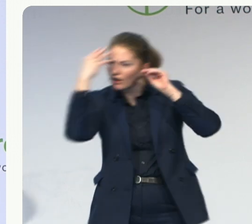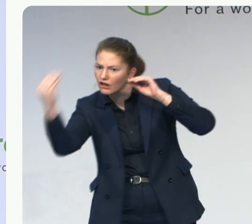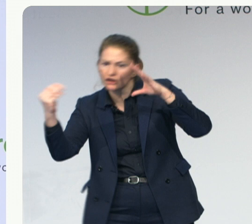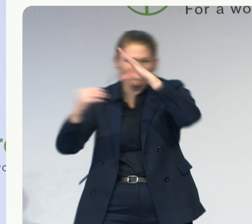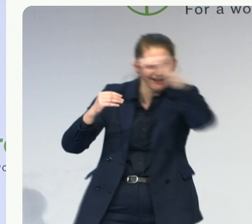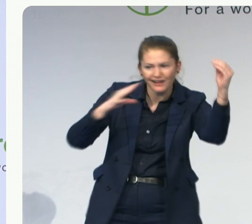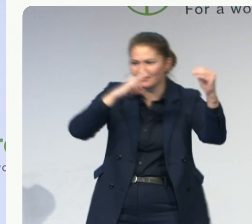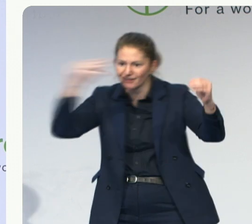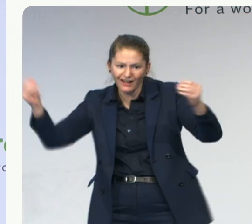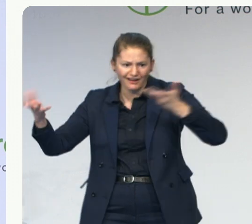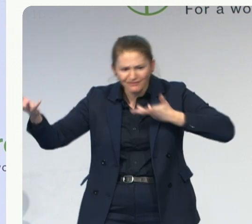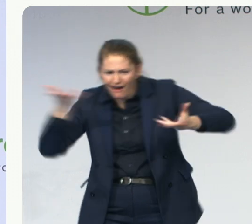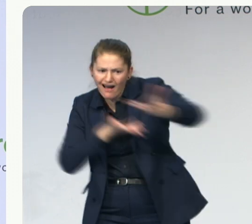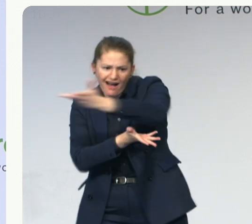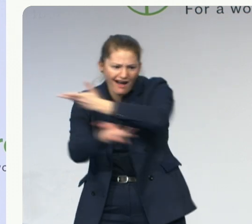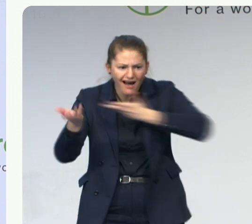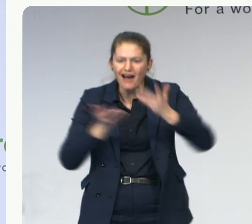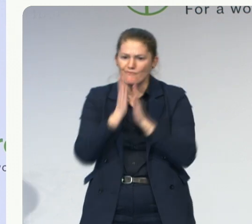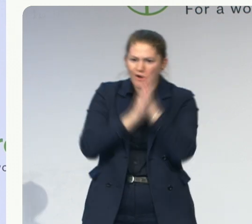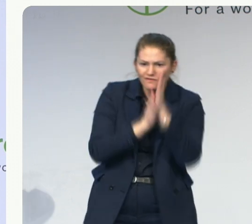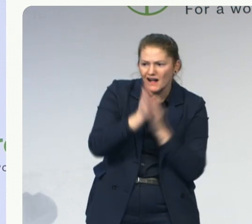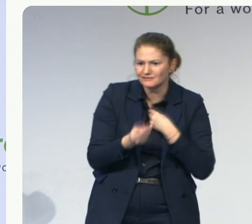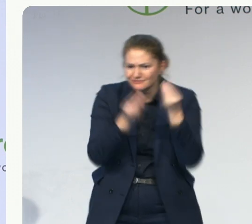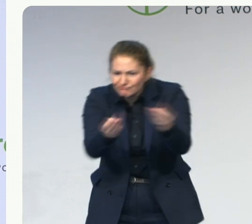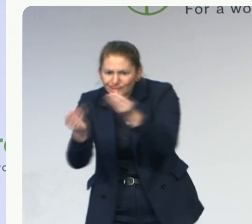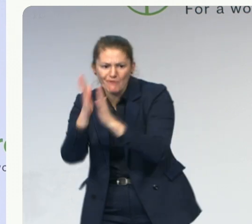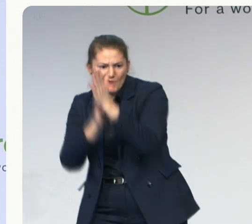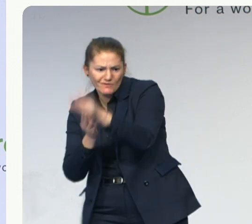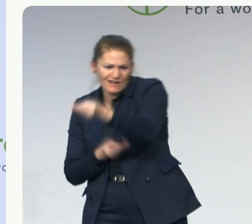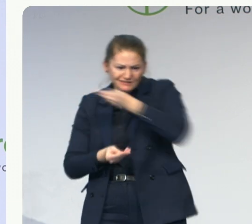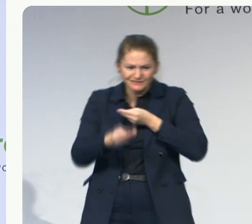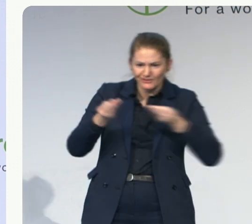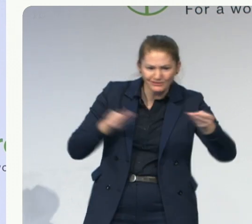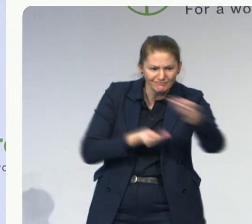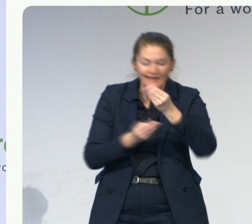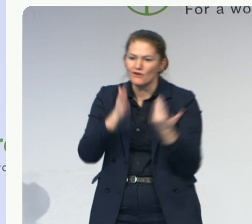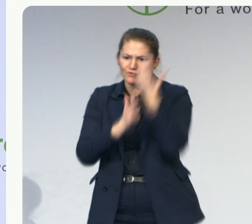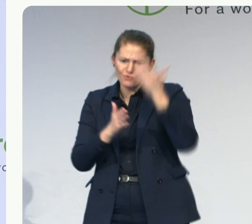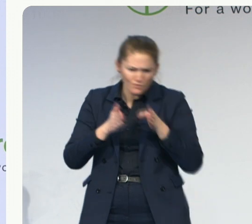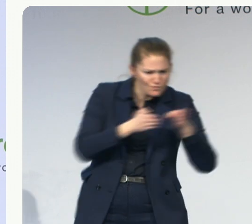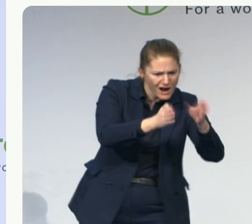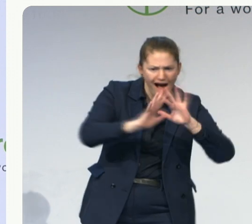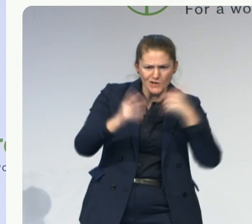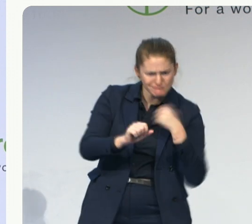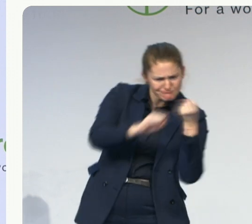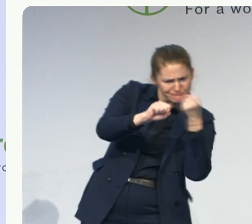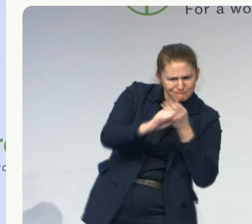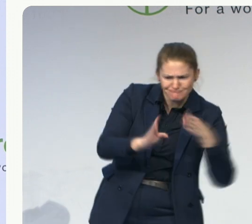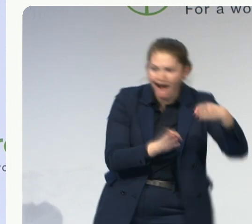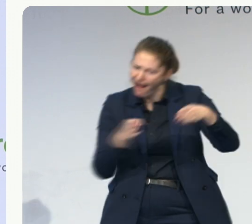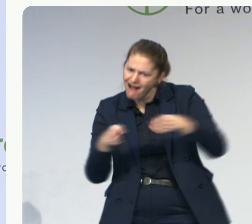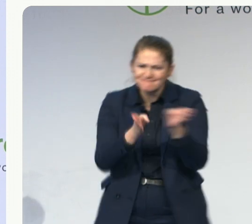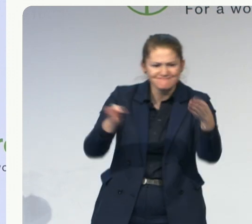And with Serie Project Impact Transfer, we support 10 social entrepreneurs